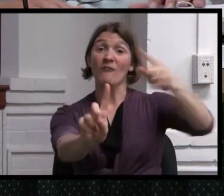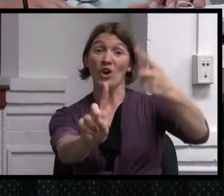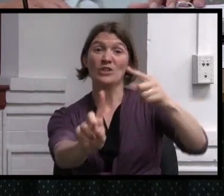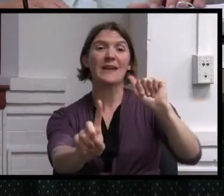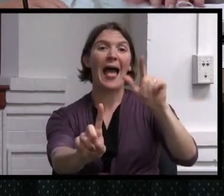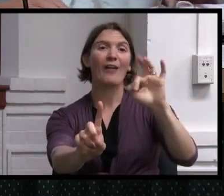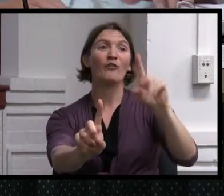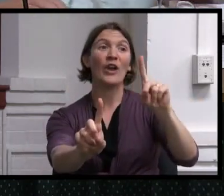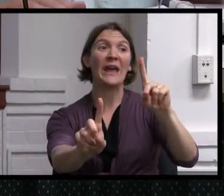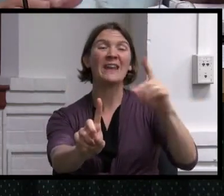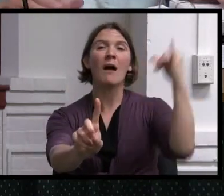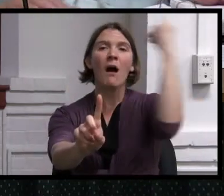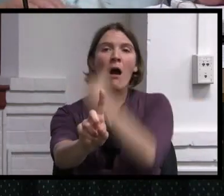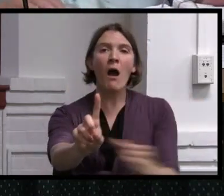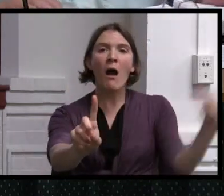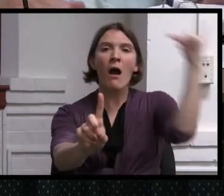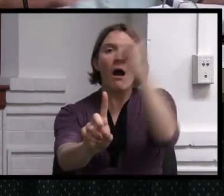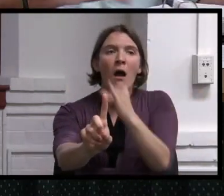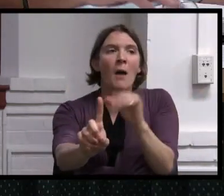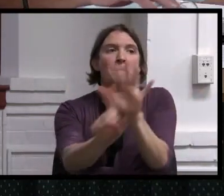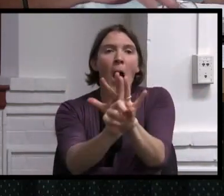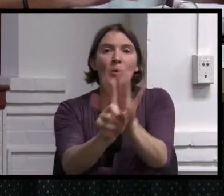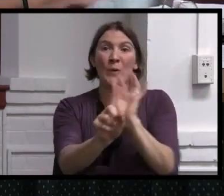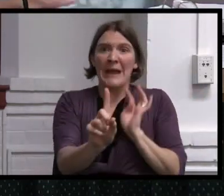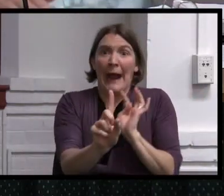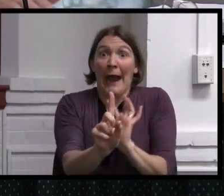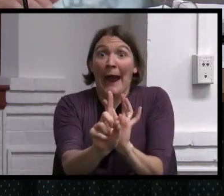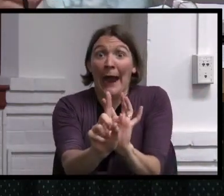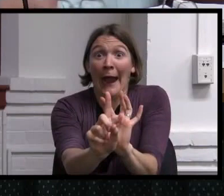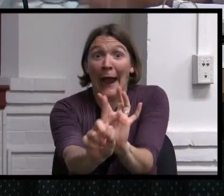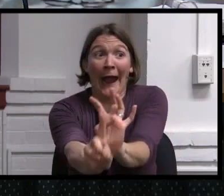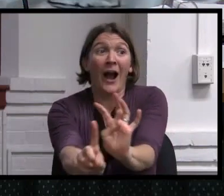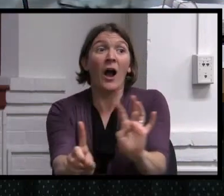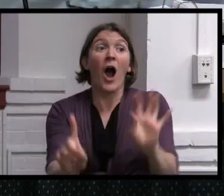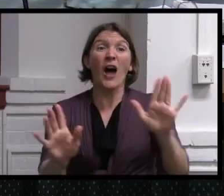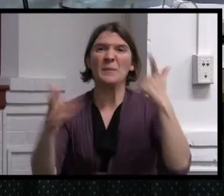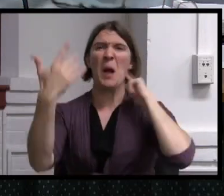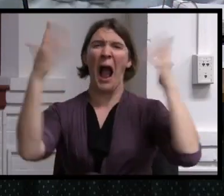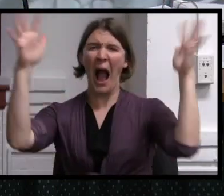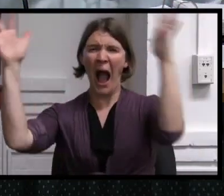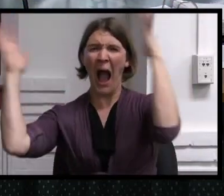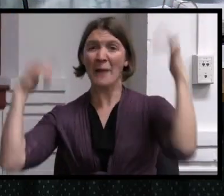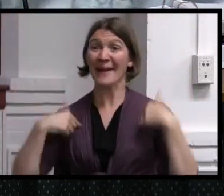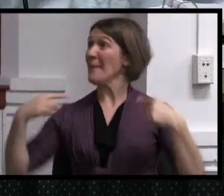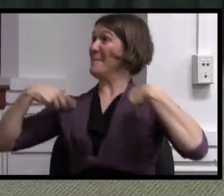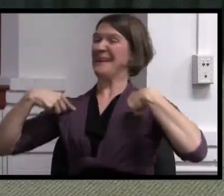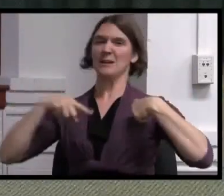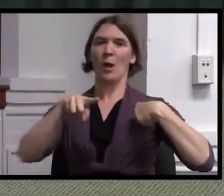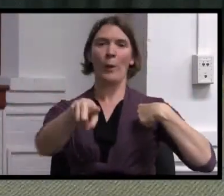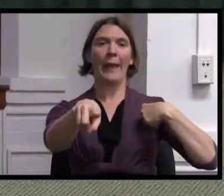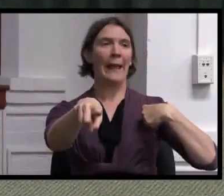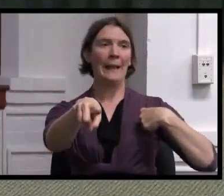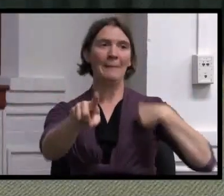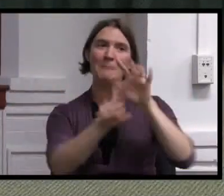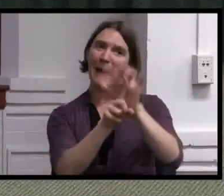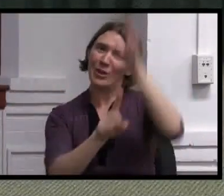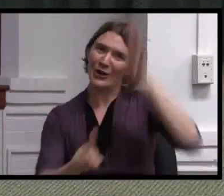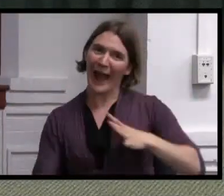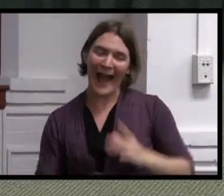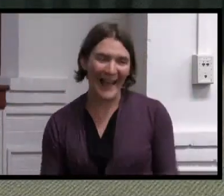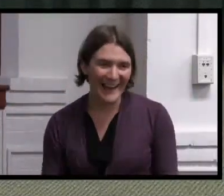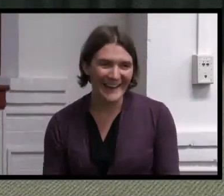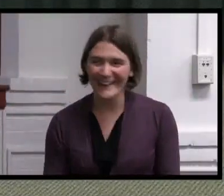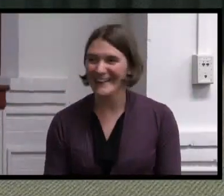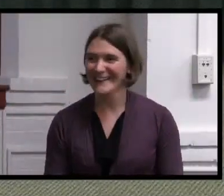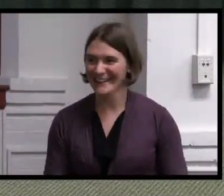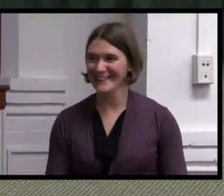cheers are for you. The cheers, we pretended. Yes. Randy and I pretended the cheers were for us. We did. No. They're never. They weren't, but